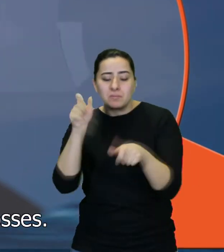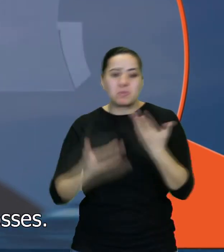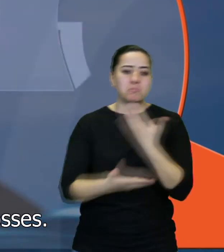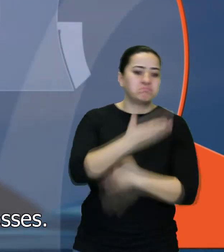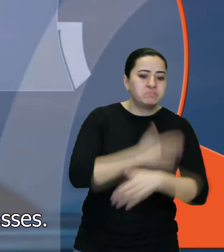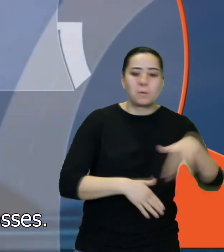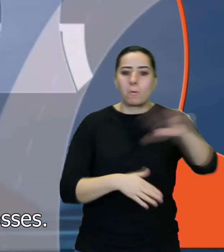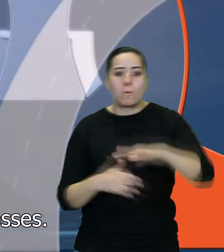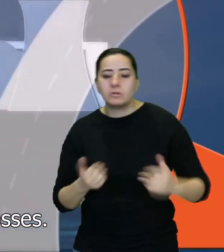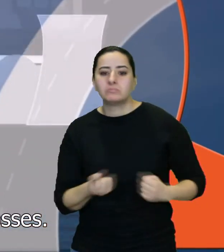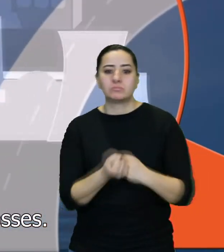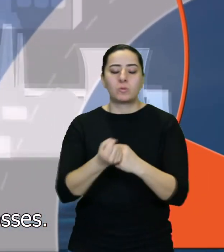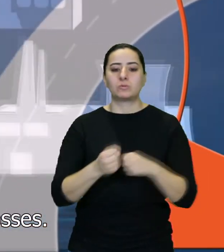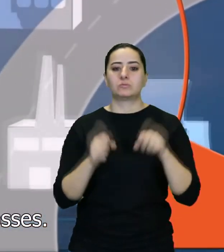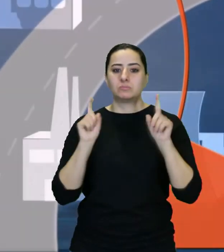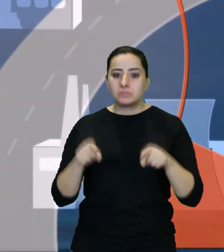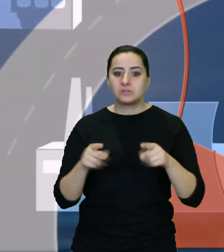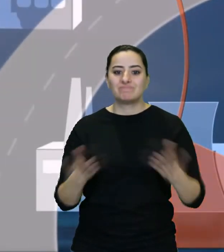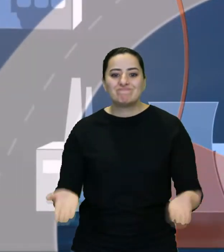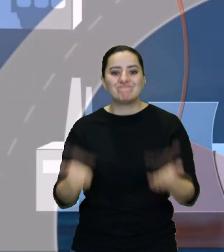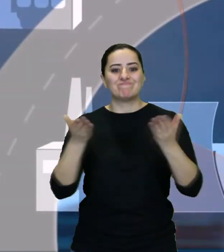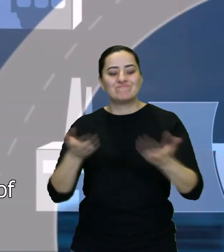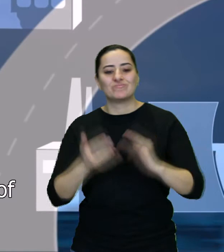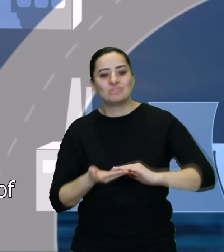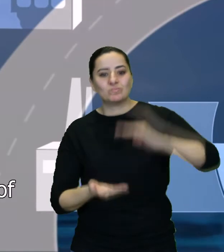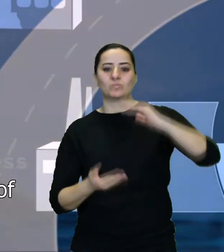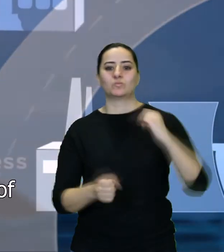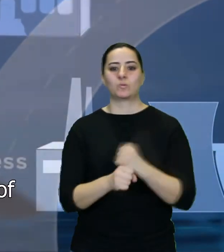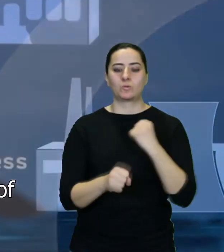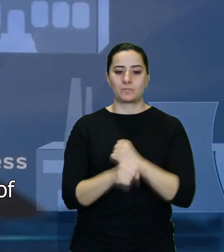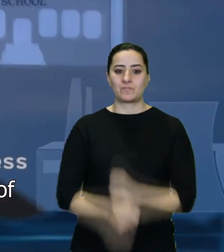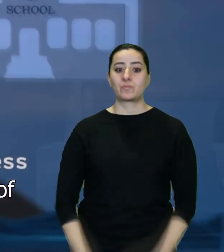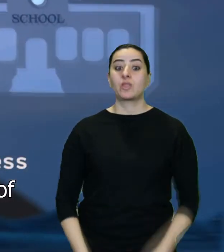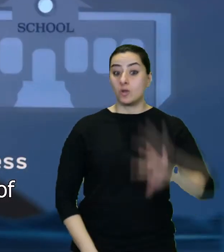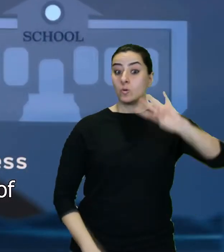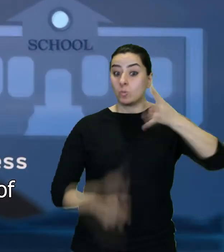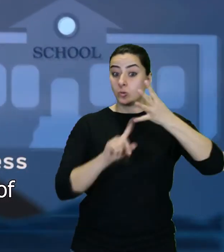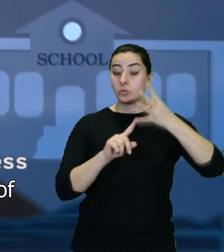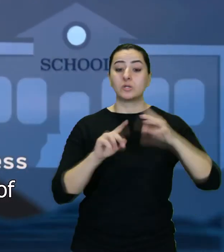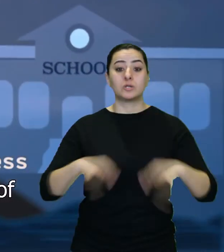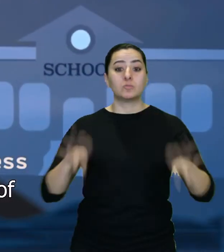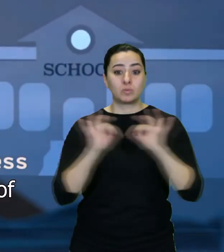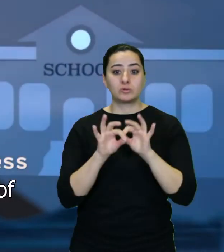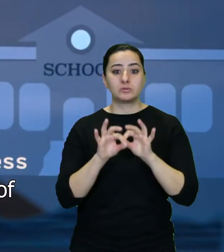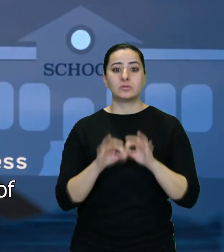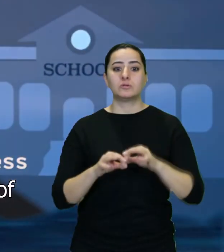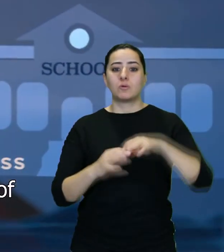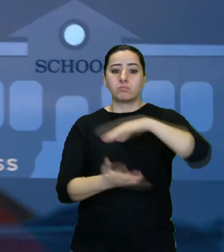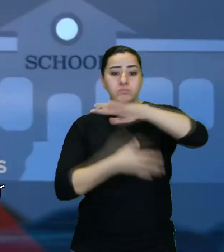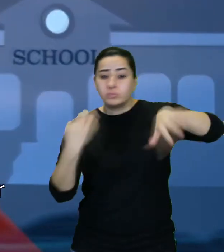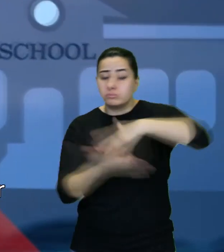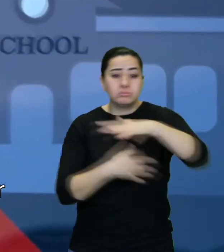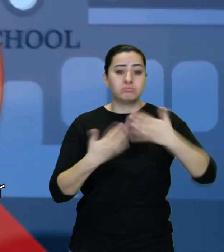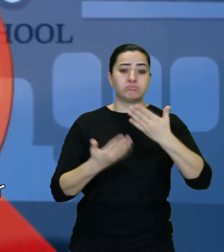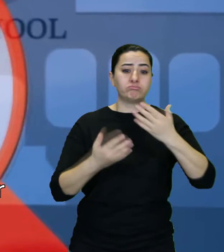measures which will prevent and reduce losses. A school and a factory. Priority 4. The importance of disaster preparedness